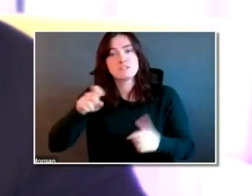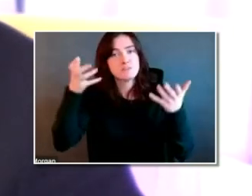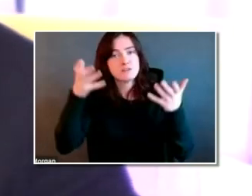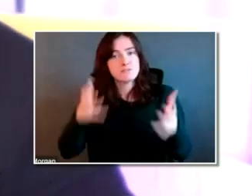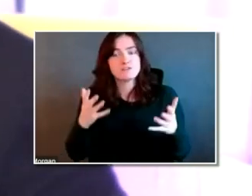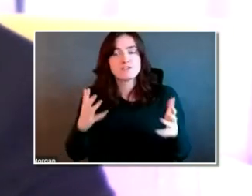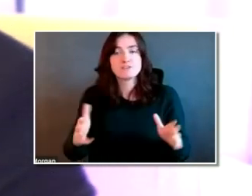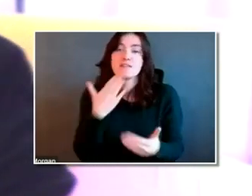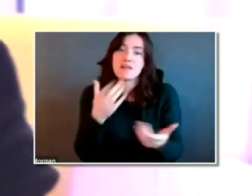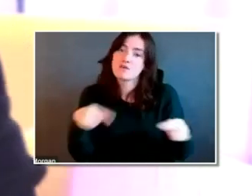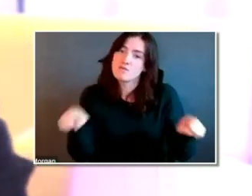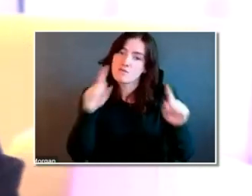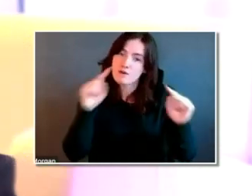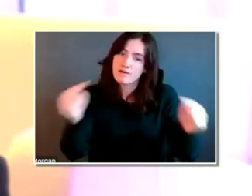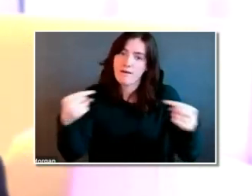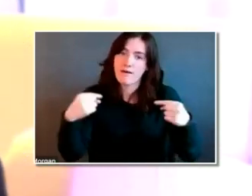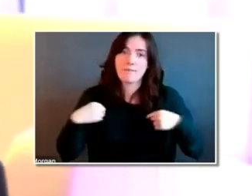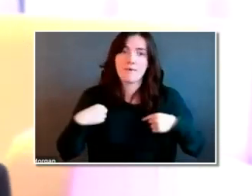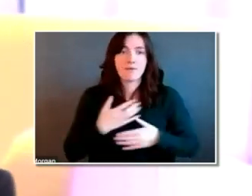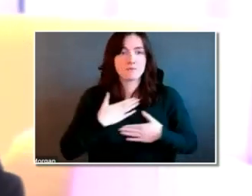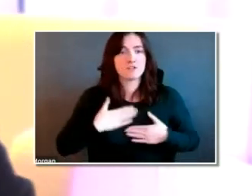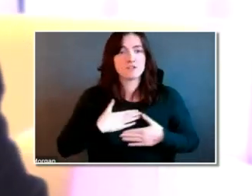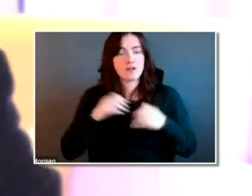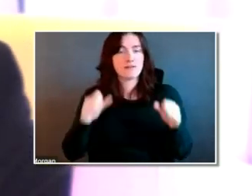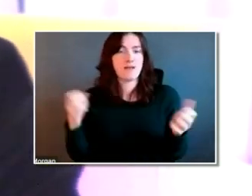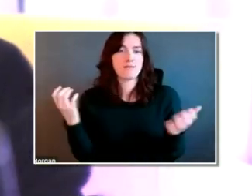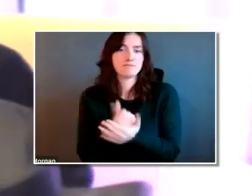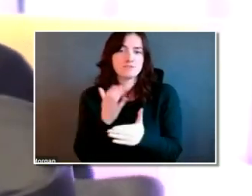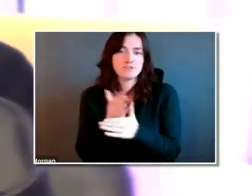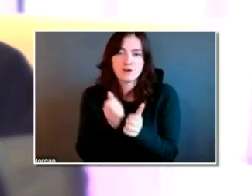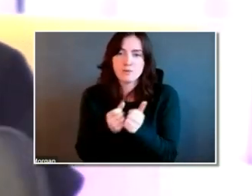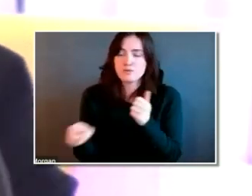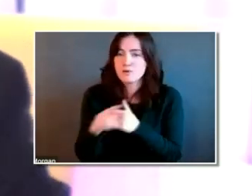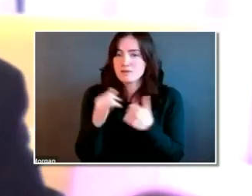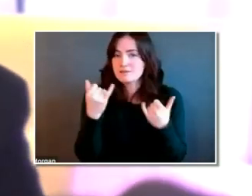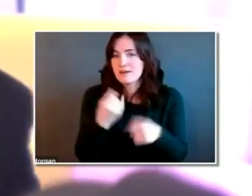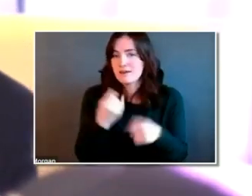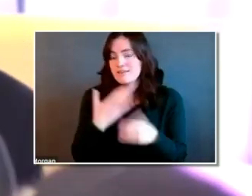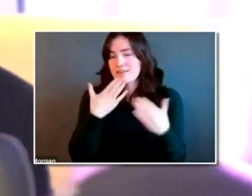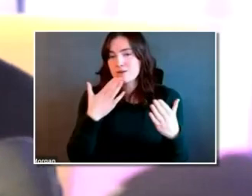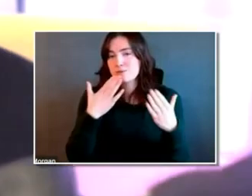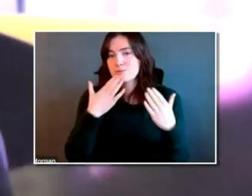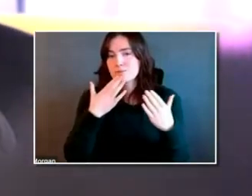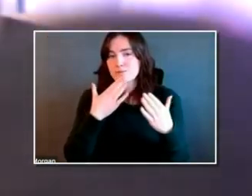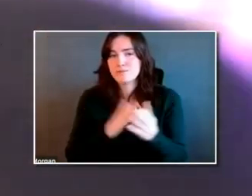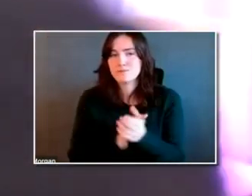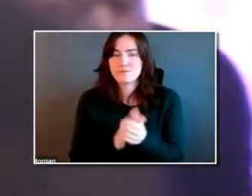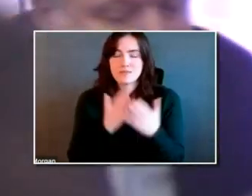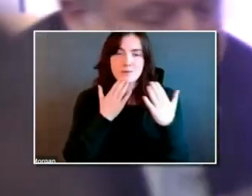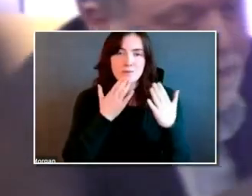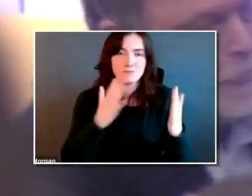being here, and I appreciate being able to share with you today. Thank you. Thank you. Thank you.